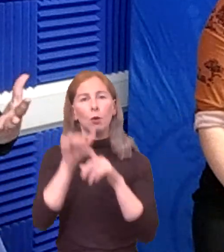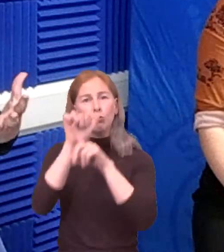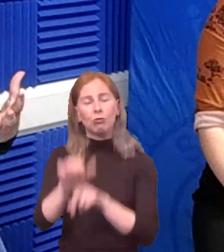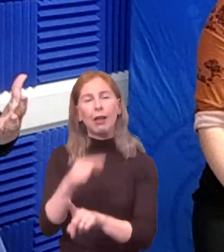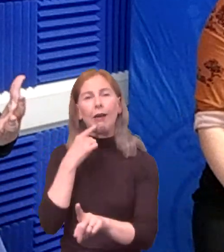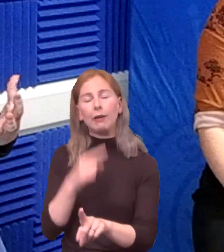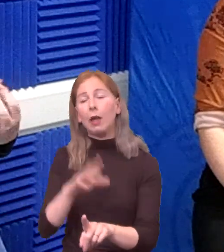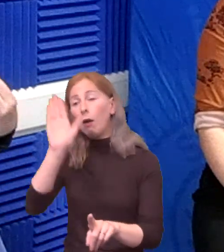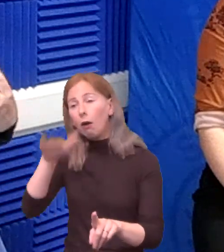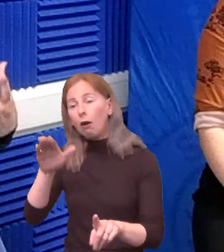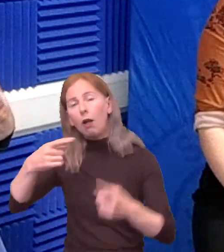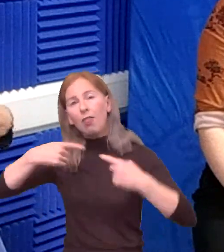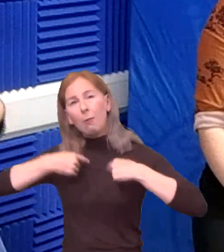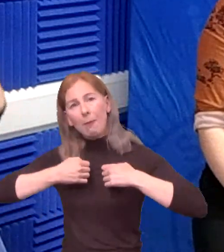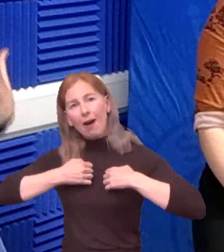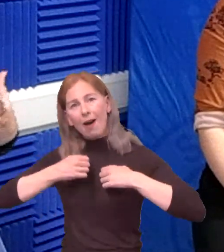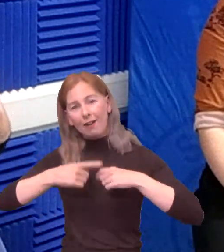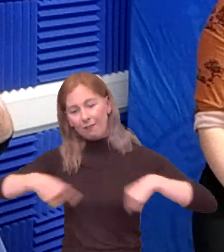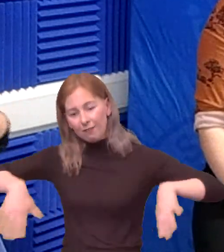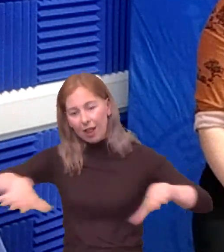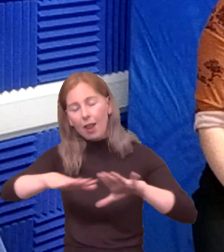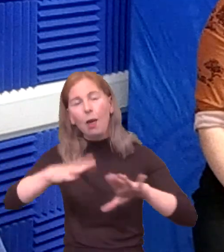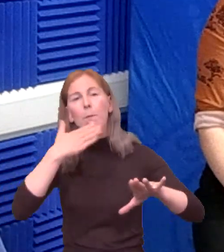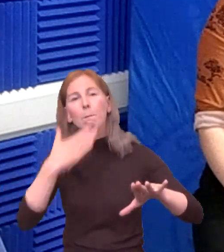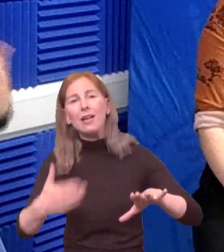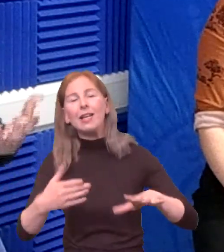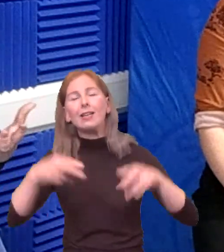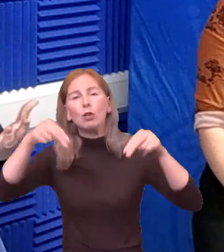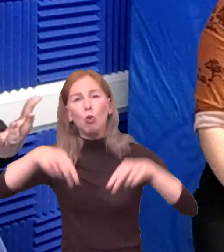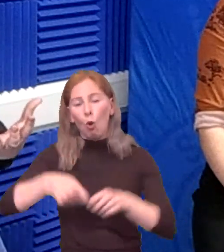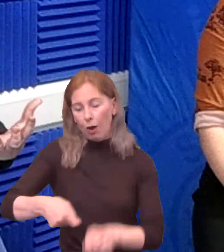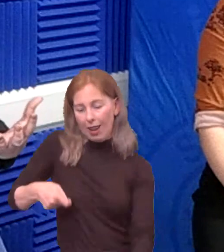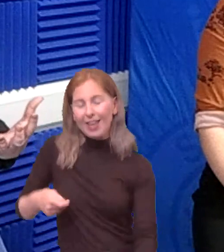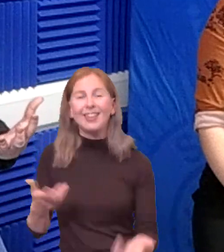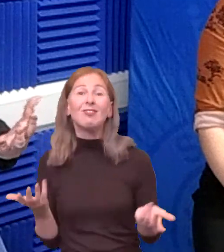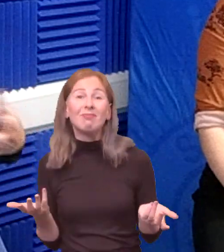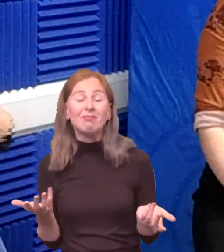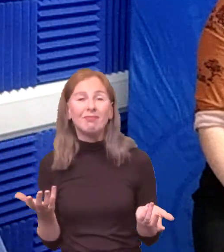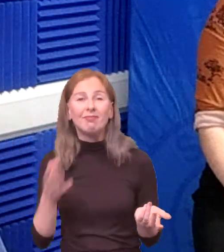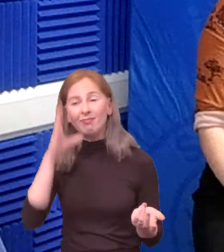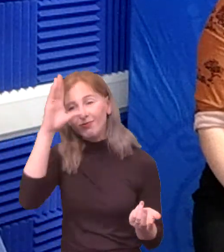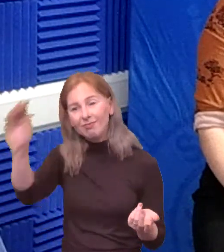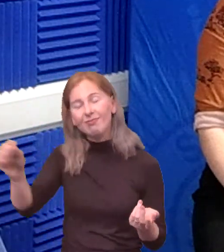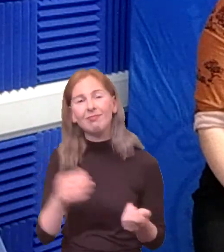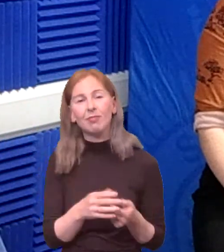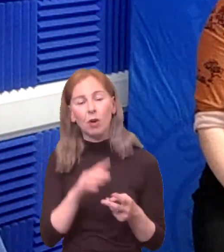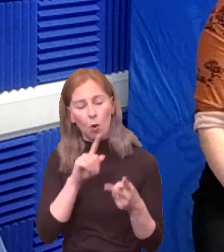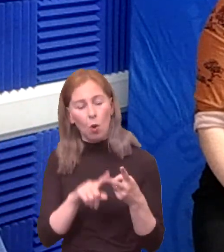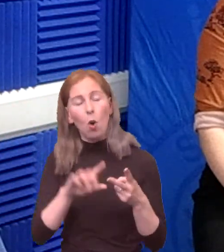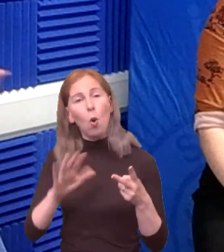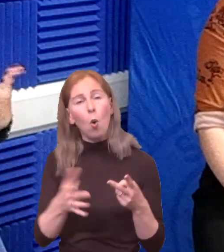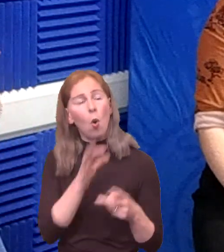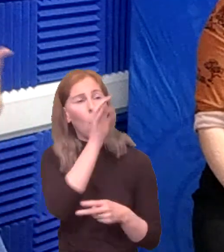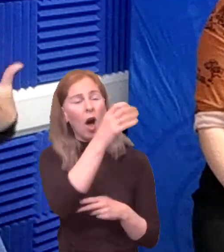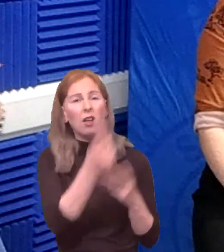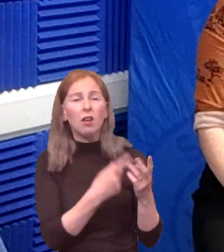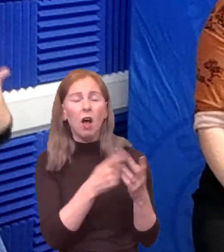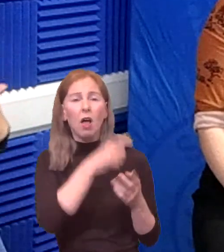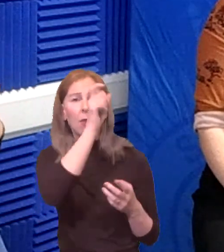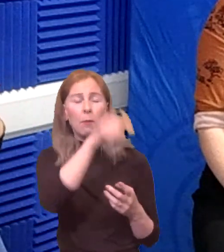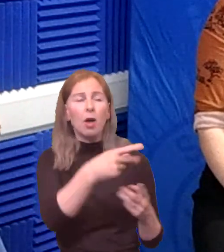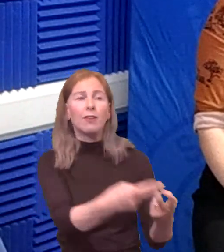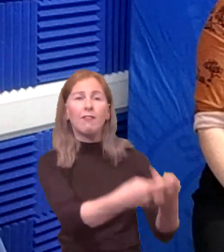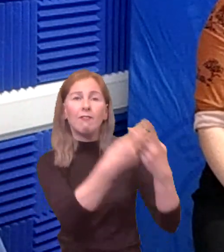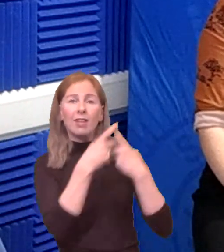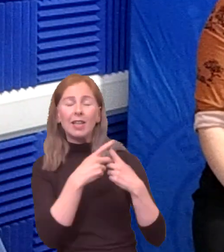even around your own farm and your farmyard, get somebody else to have a look around, because they might see a risk that you've become